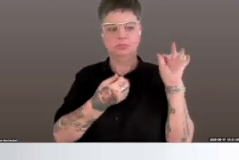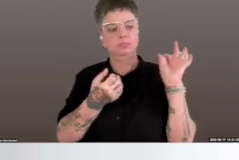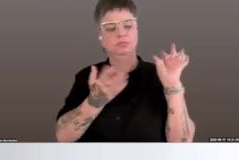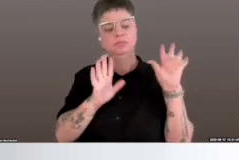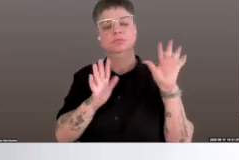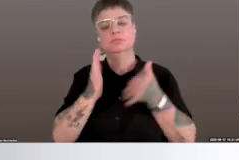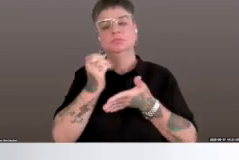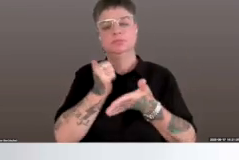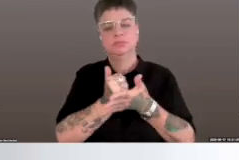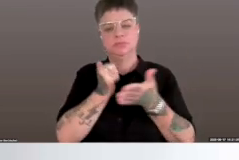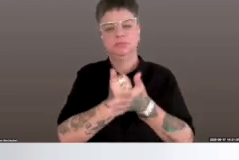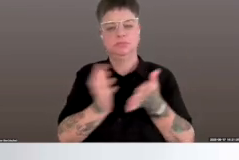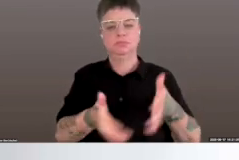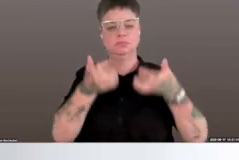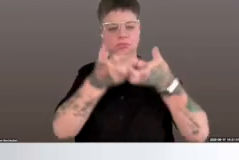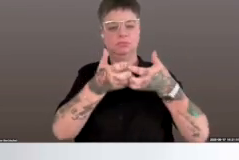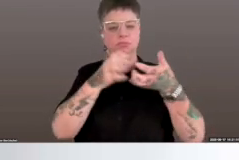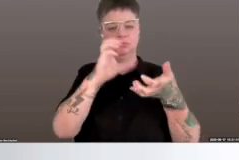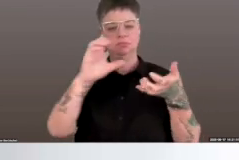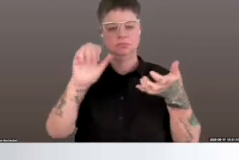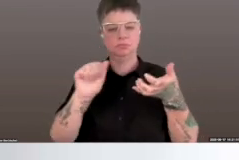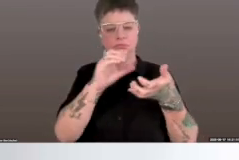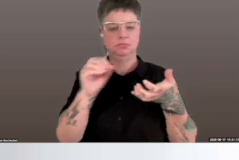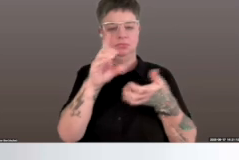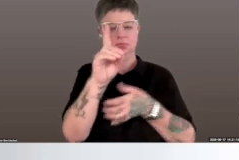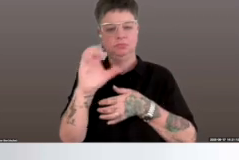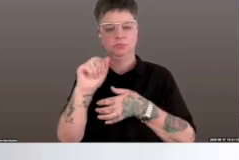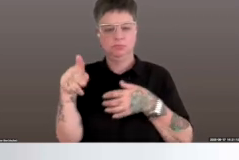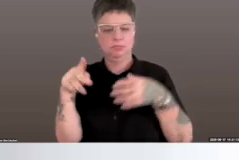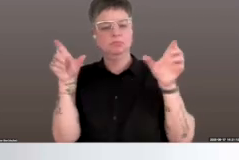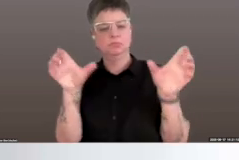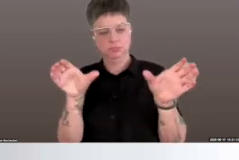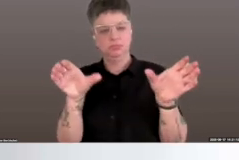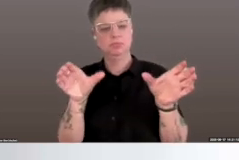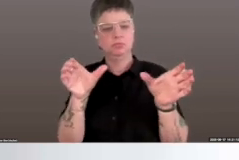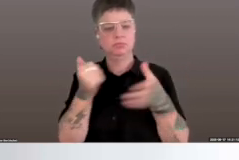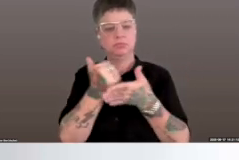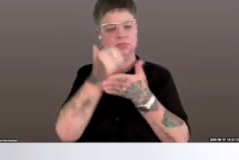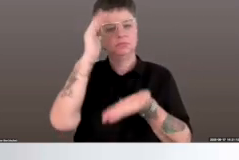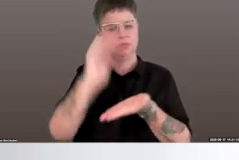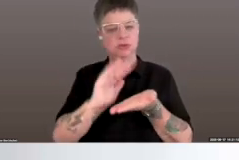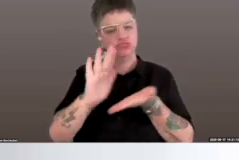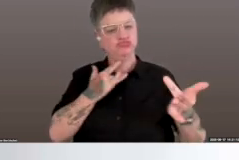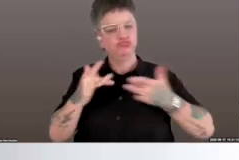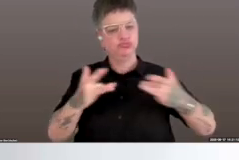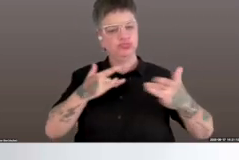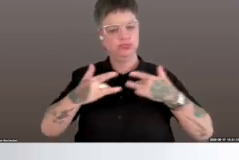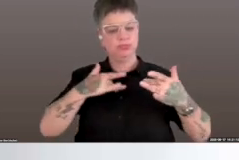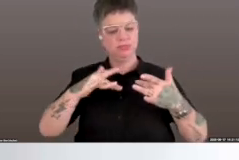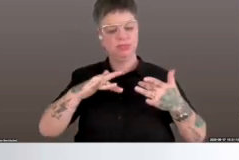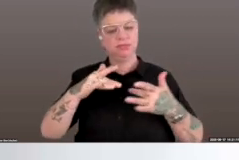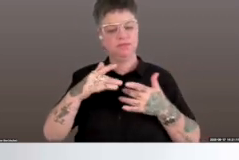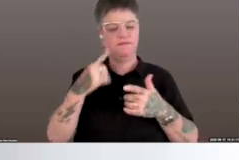It helps complement Clean Cars for All and DCAP by helping to alleviate low-income residents' concerns about premature battery